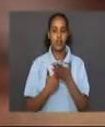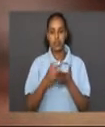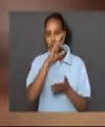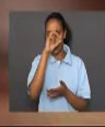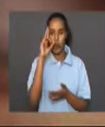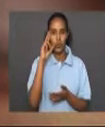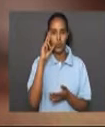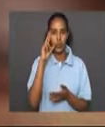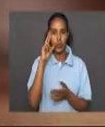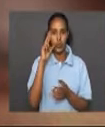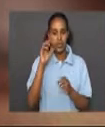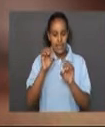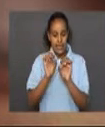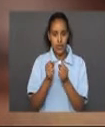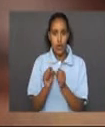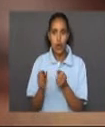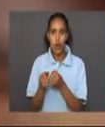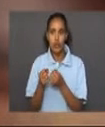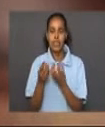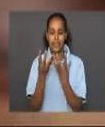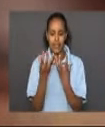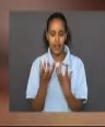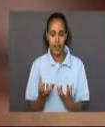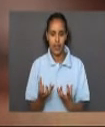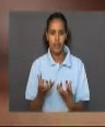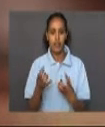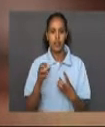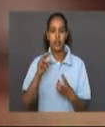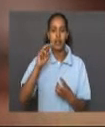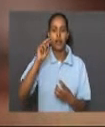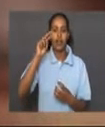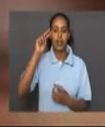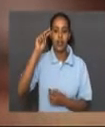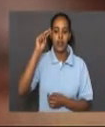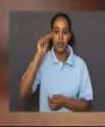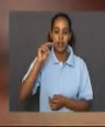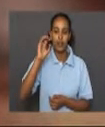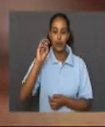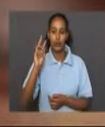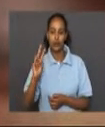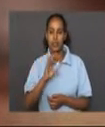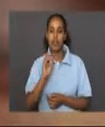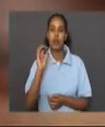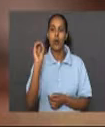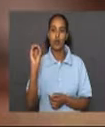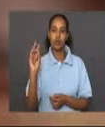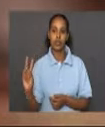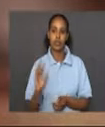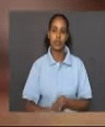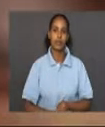is because it decomposes slightly into nitrogen dioxide and oxygen.